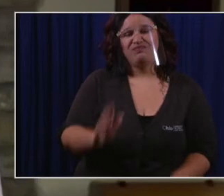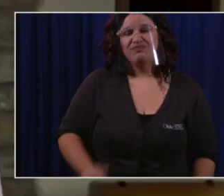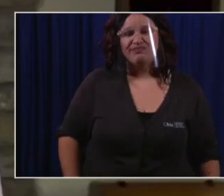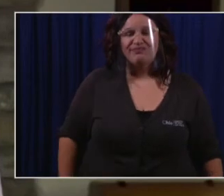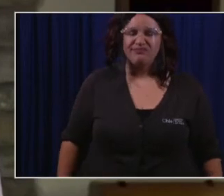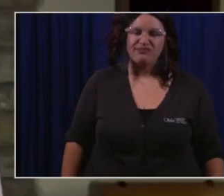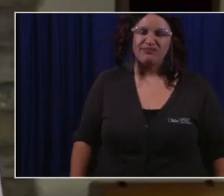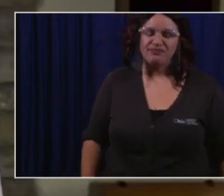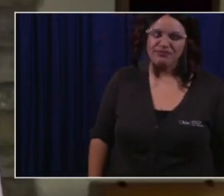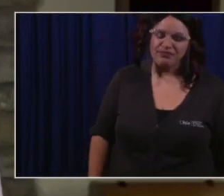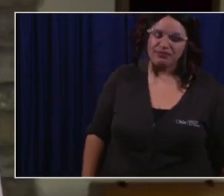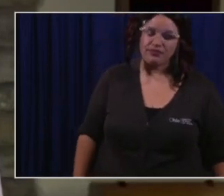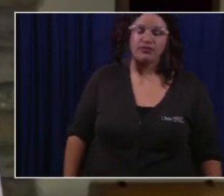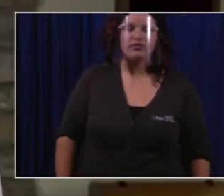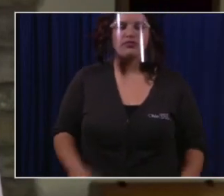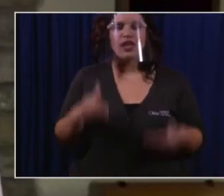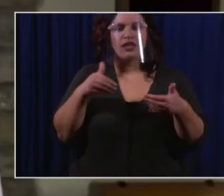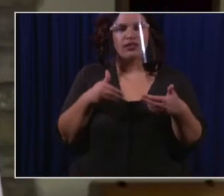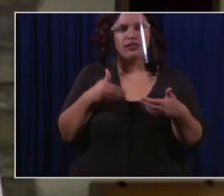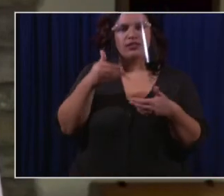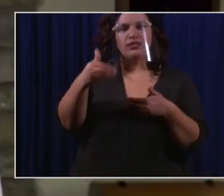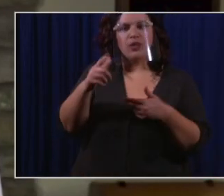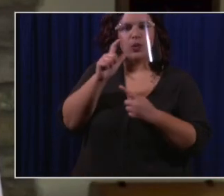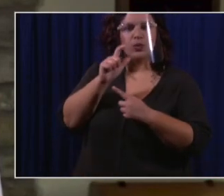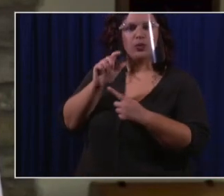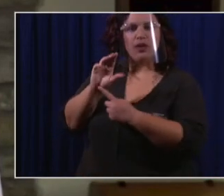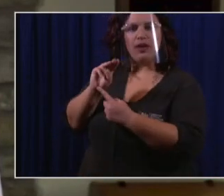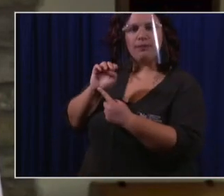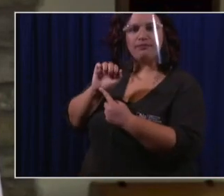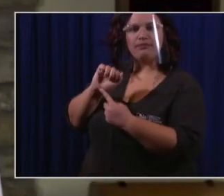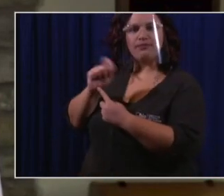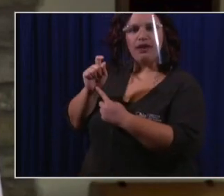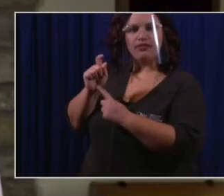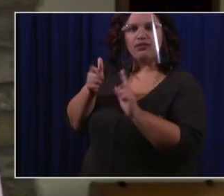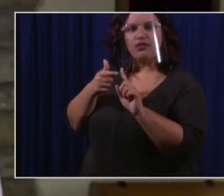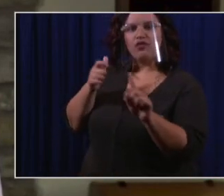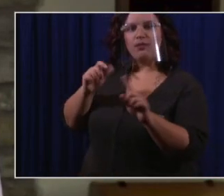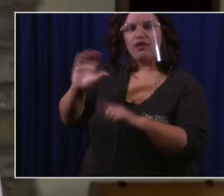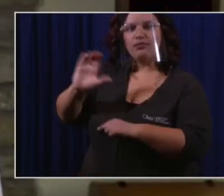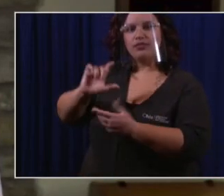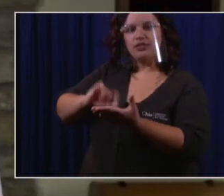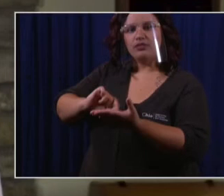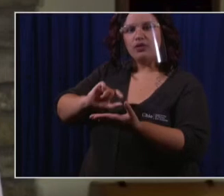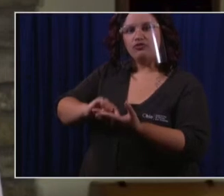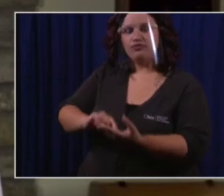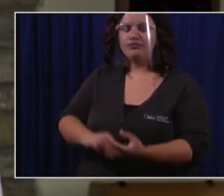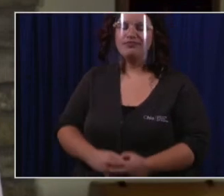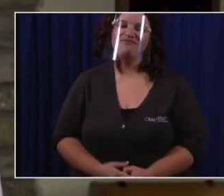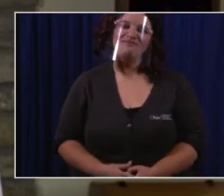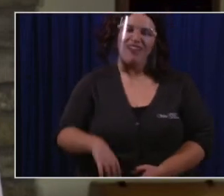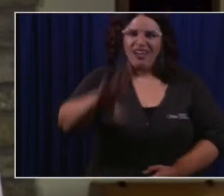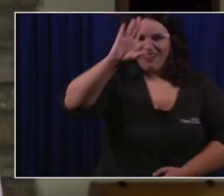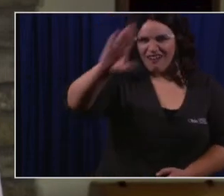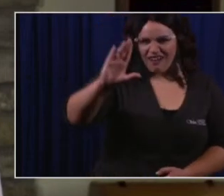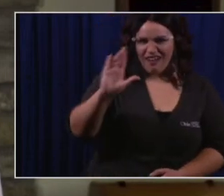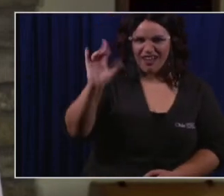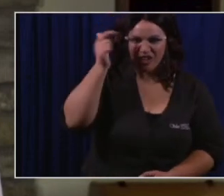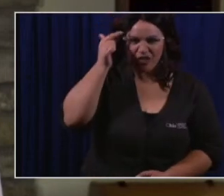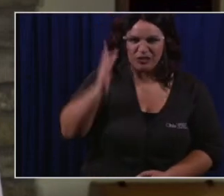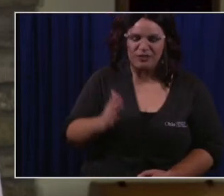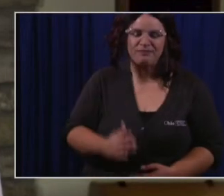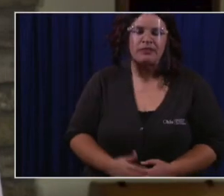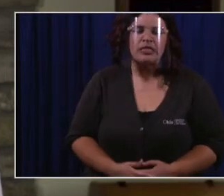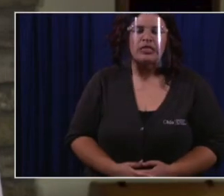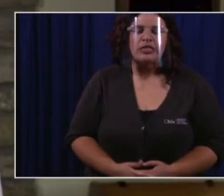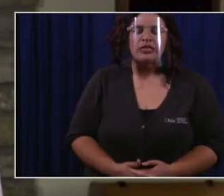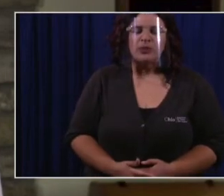Next question is from Max Philby at the Columbus Dispatch. Hey, Governor. Max. The state of